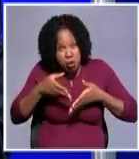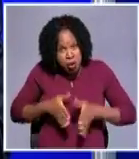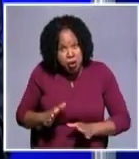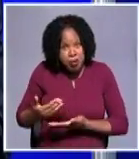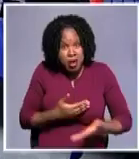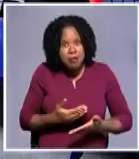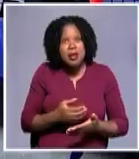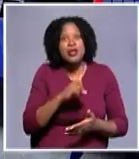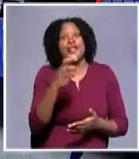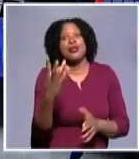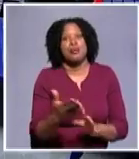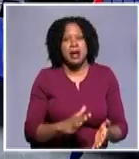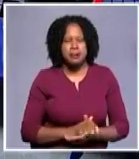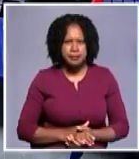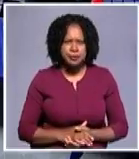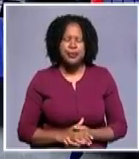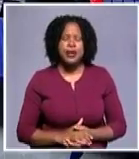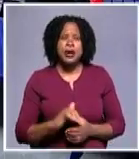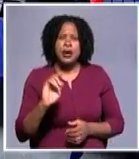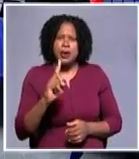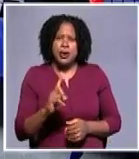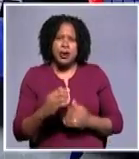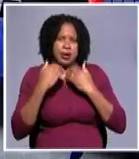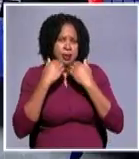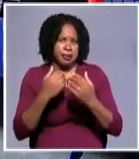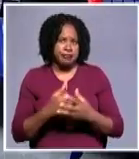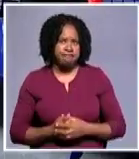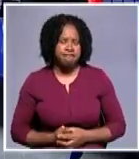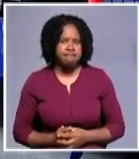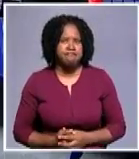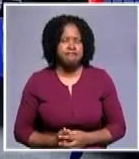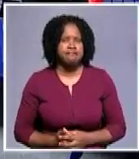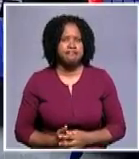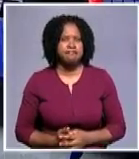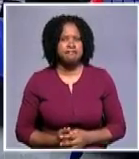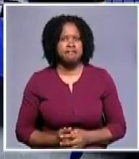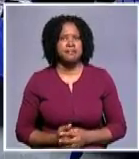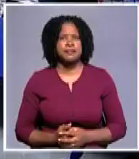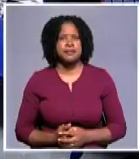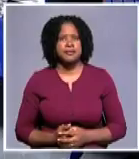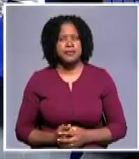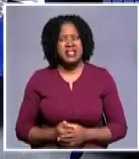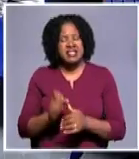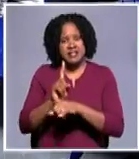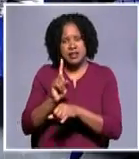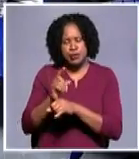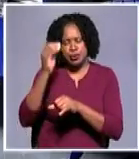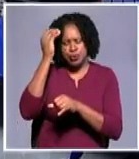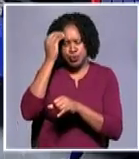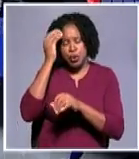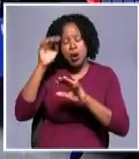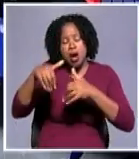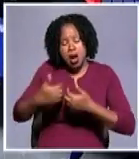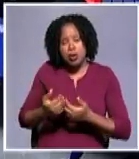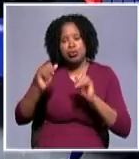births. Now, what is important is really looking at how to reduce it